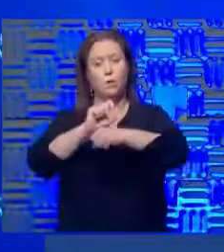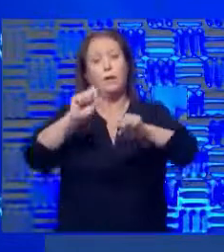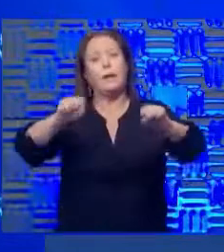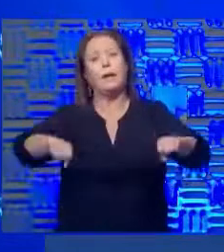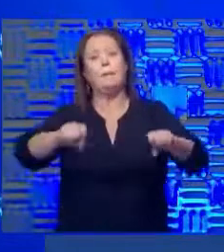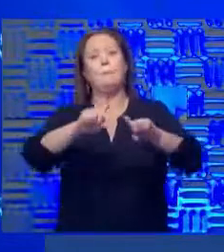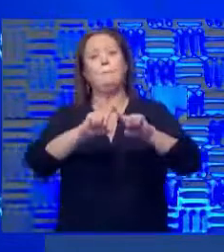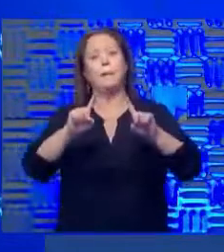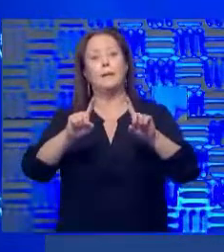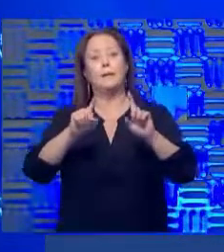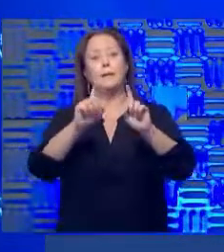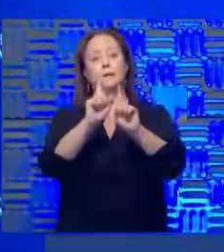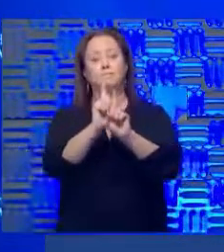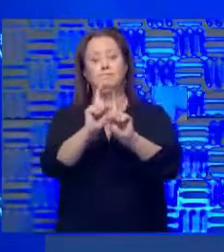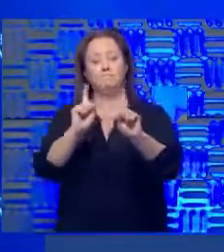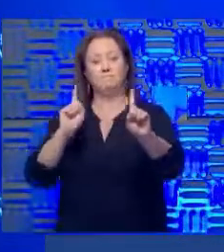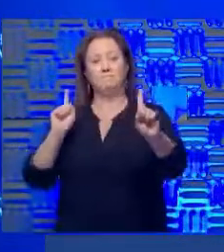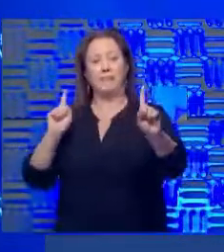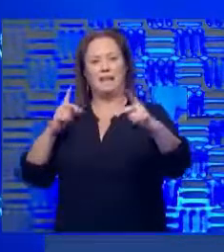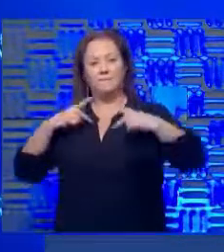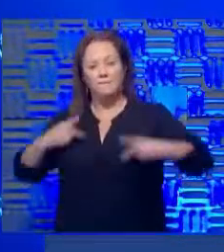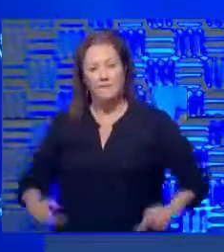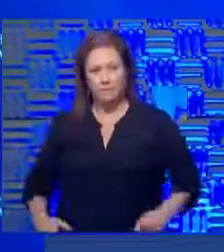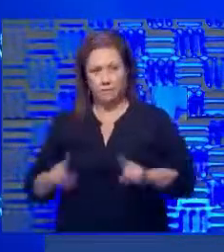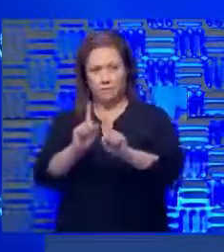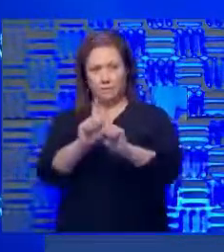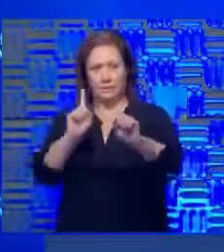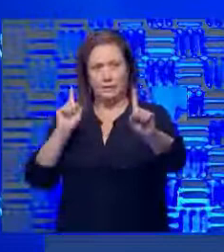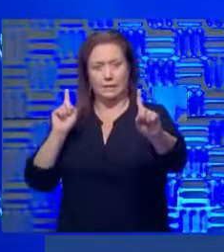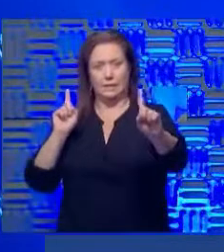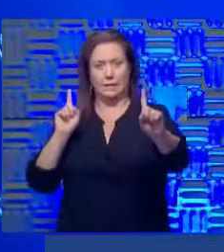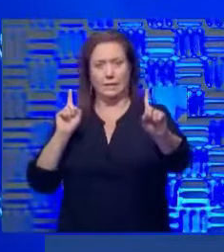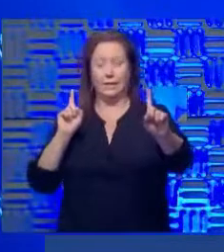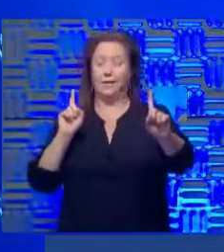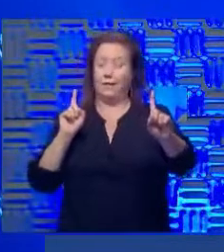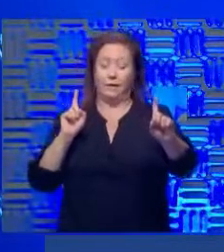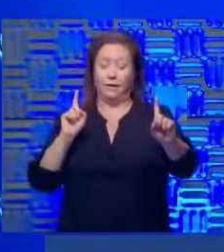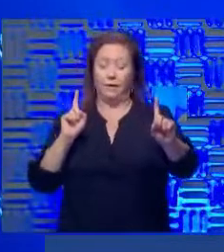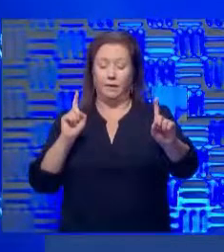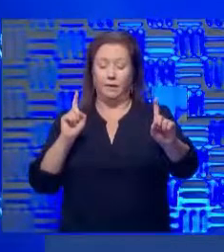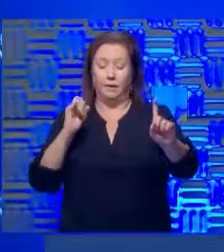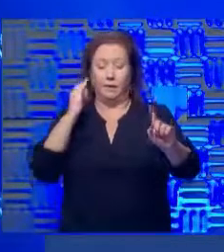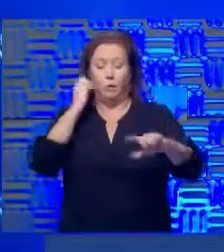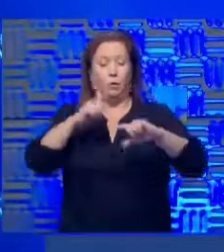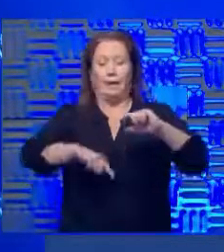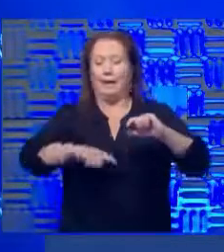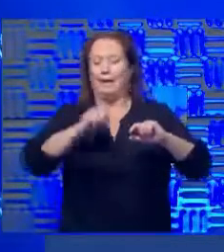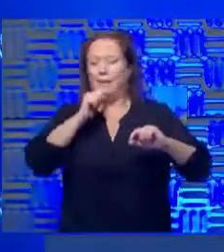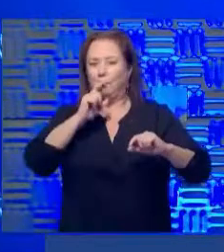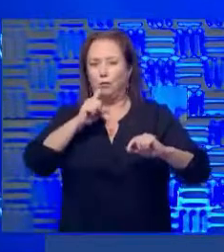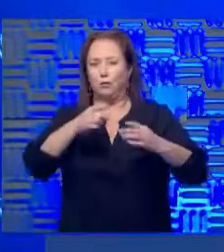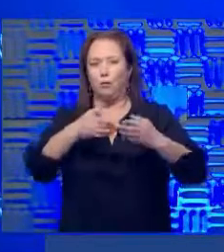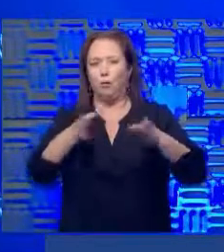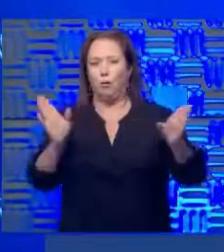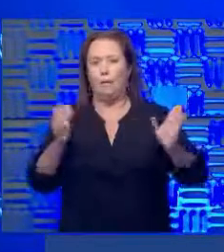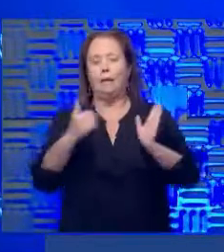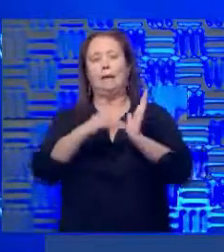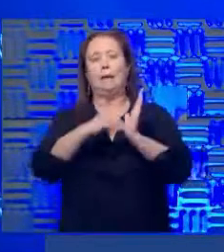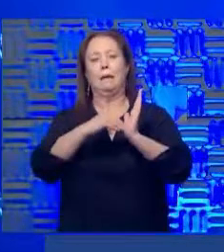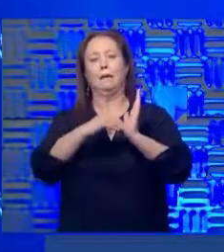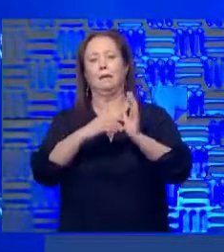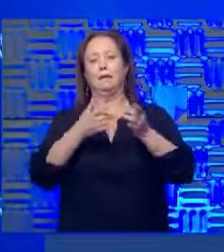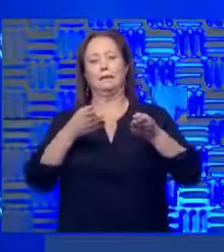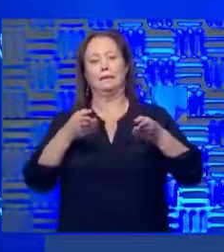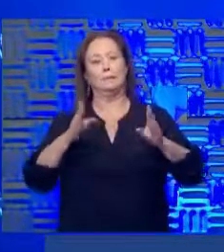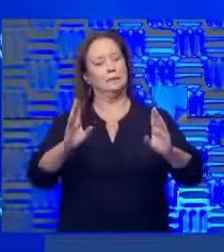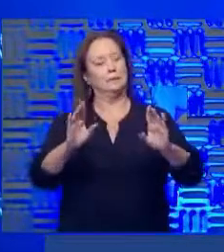but you have to maintain physical distancing. Otherwise, not sure you can reopen in the same fashion. And I would just say, as a healthcare provider, that is like